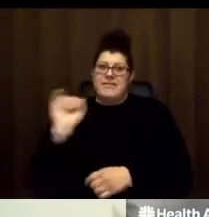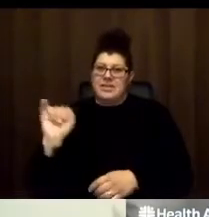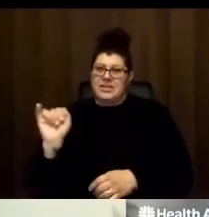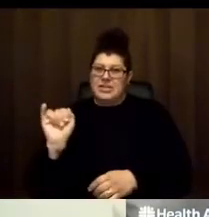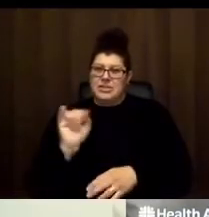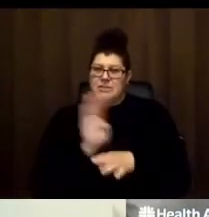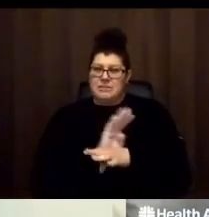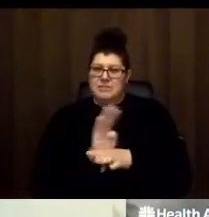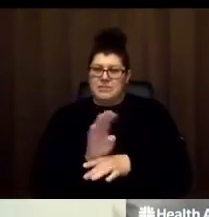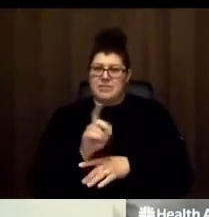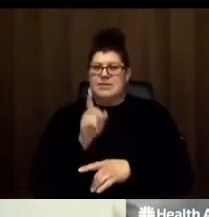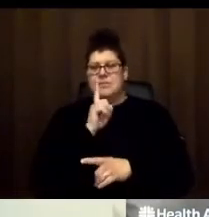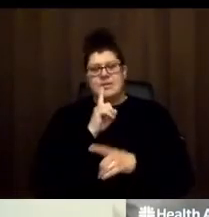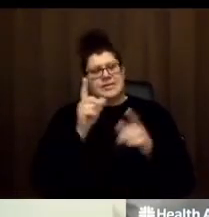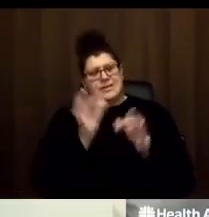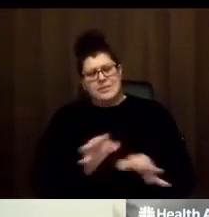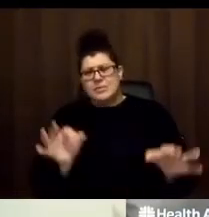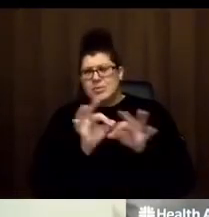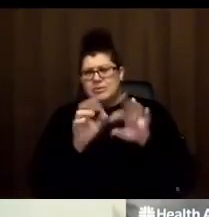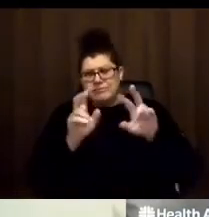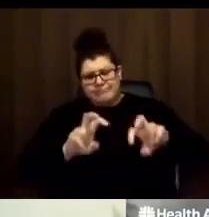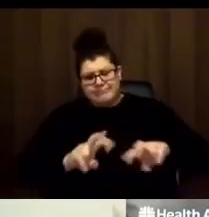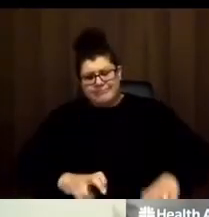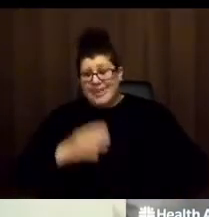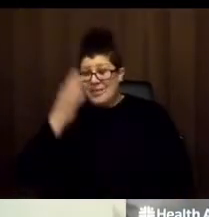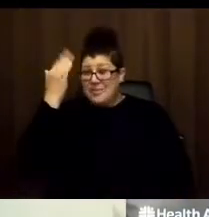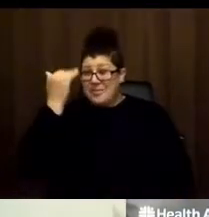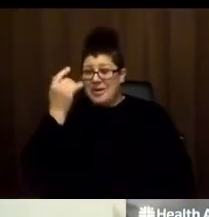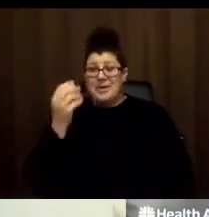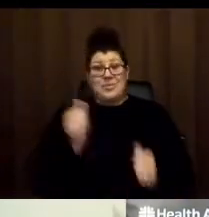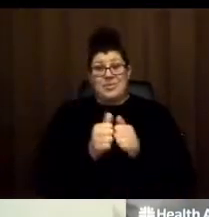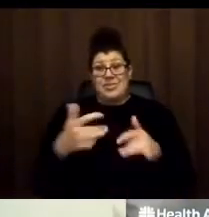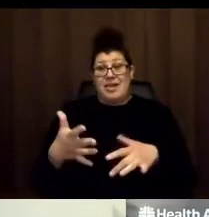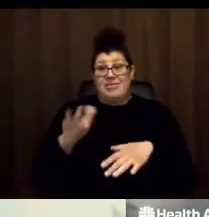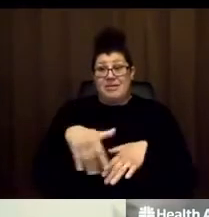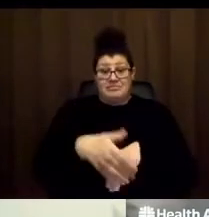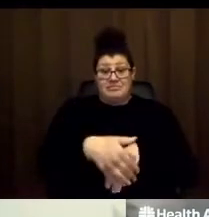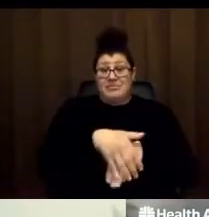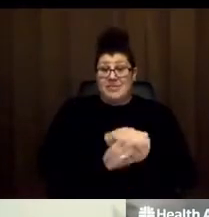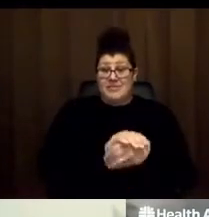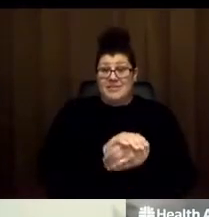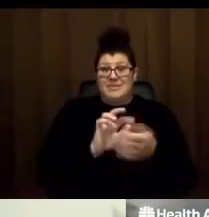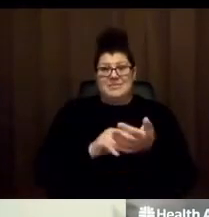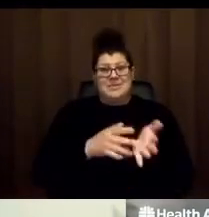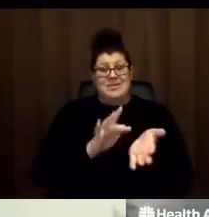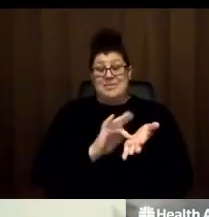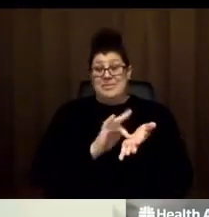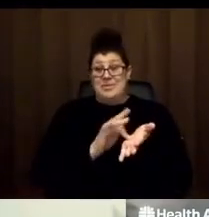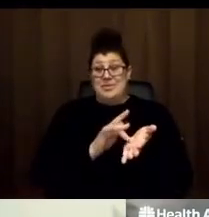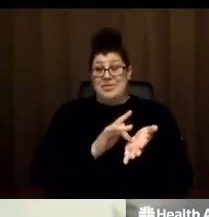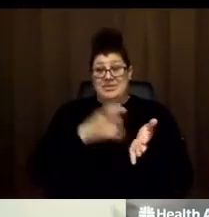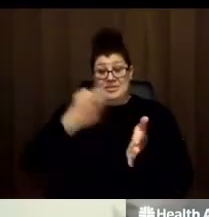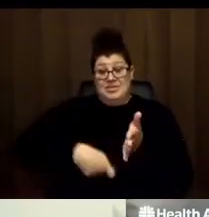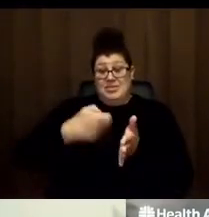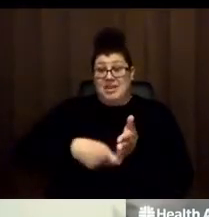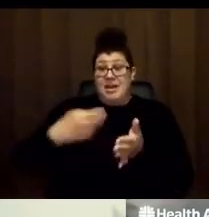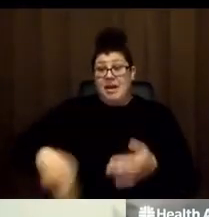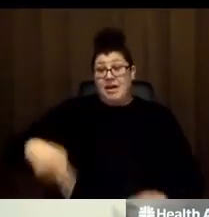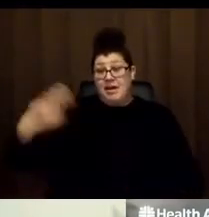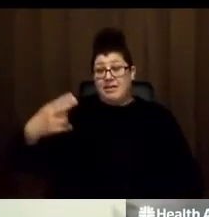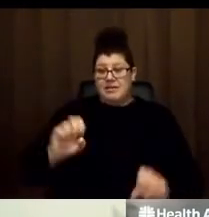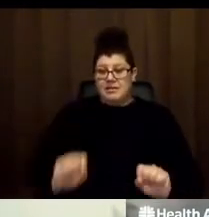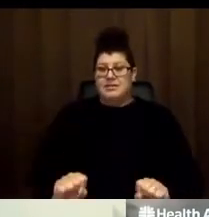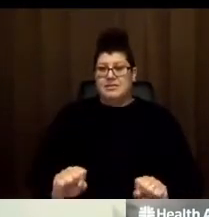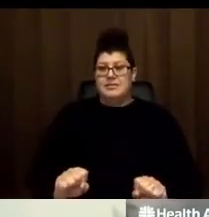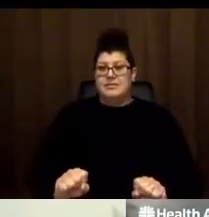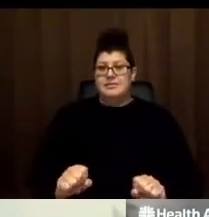to look into a Part D coverage. The reason being is without coverage, your prescription drug expenses can be quite high. There are